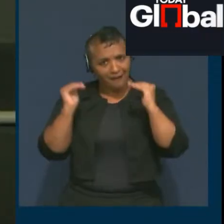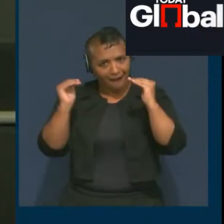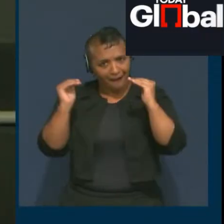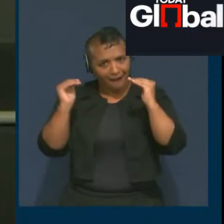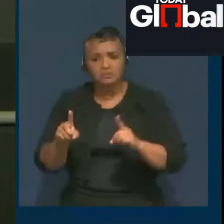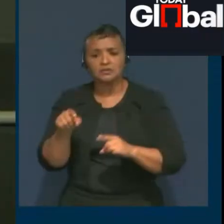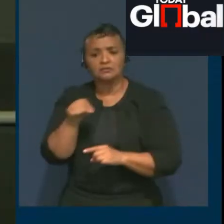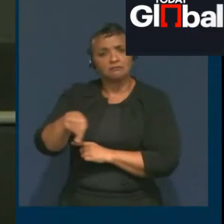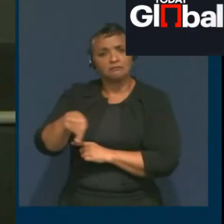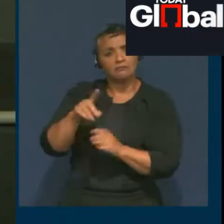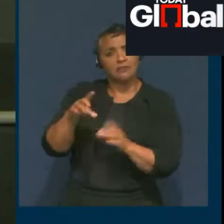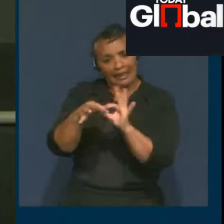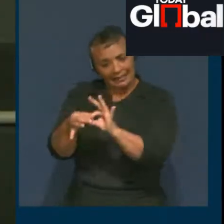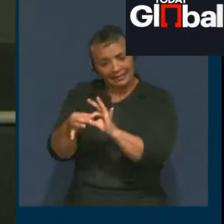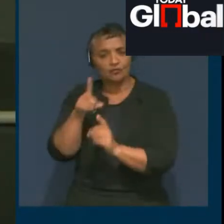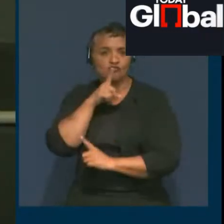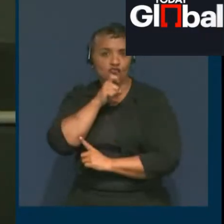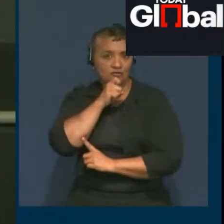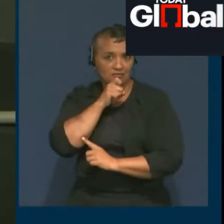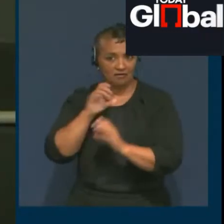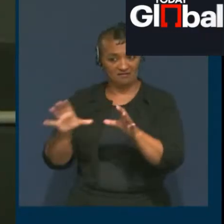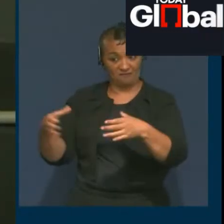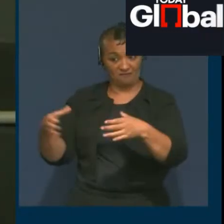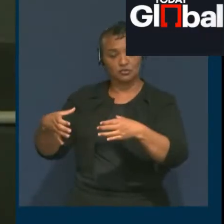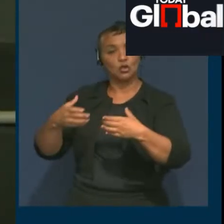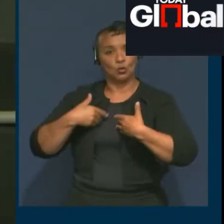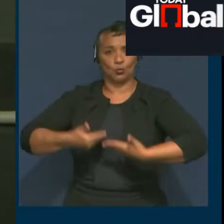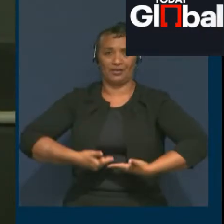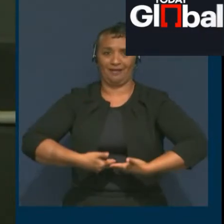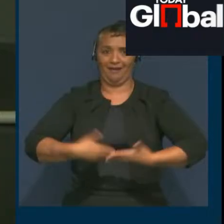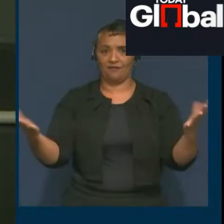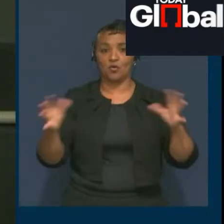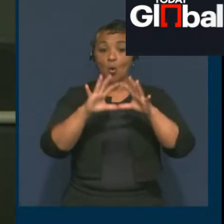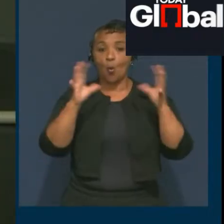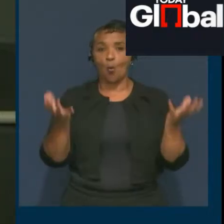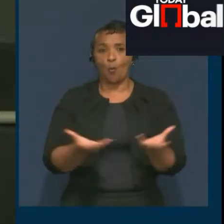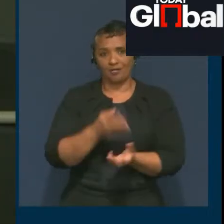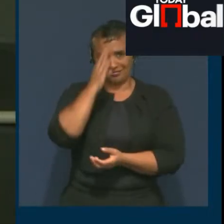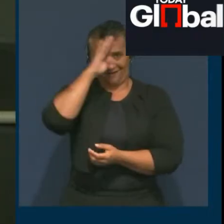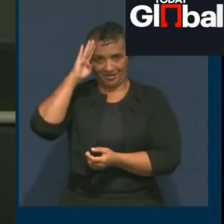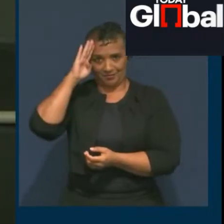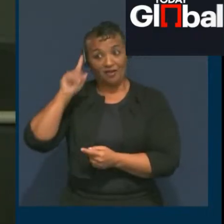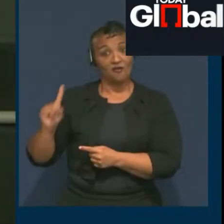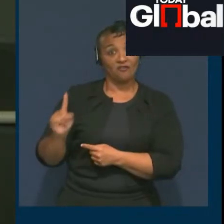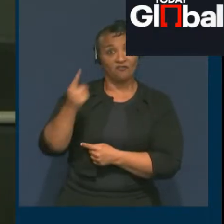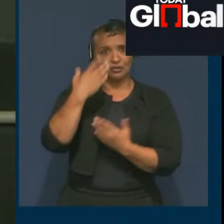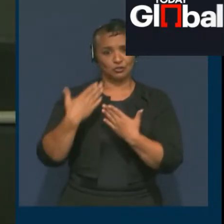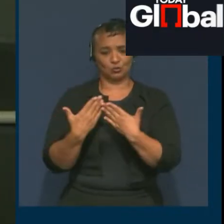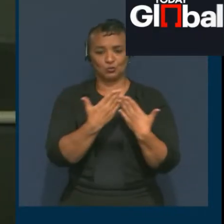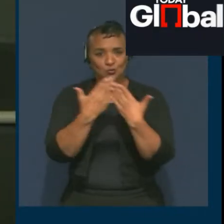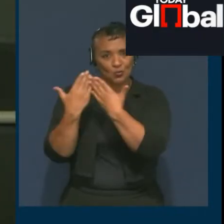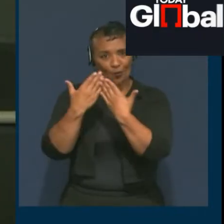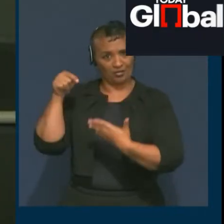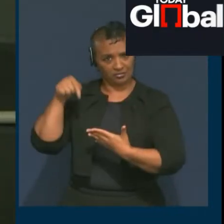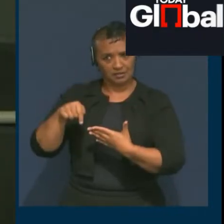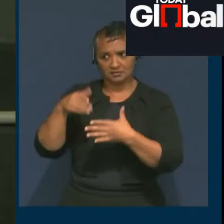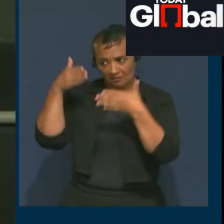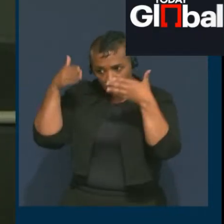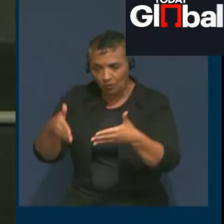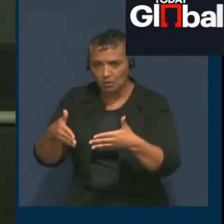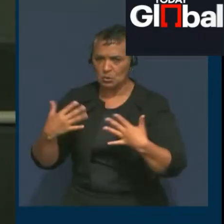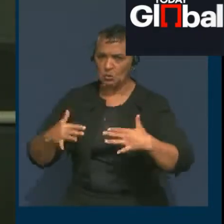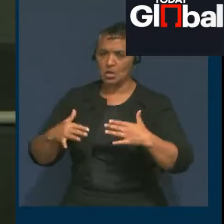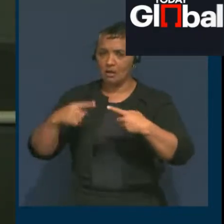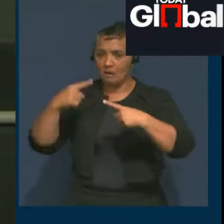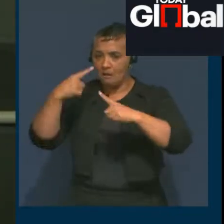Qatar Foundation, also launched the Warif Academy in 2025, the first school in Qatar dedicated to students with severe and